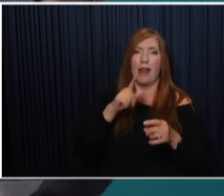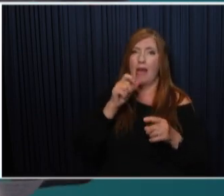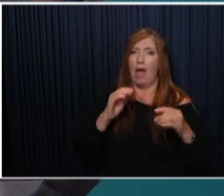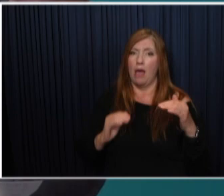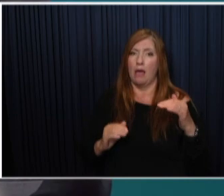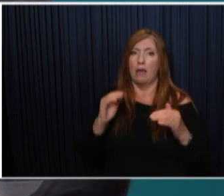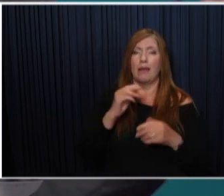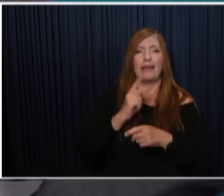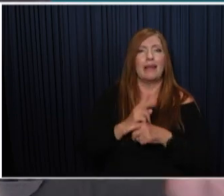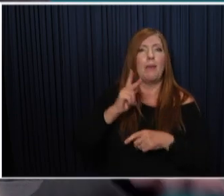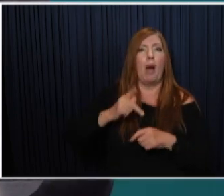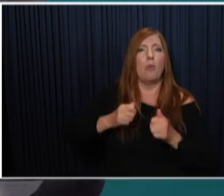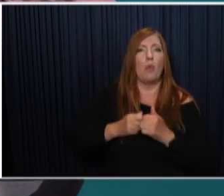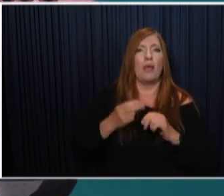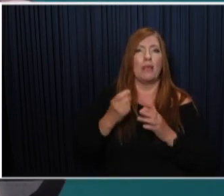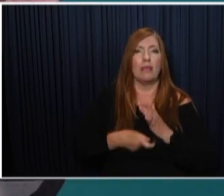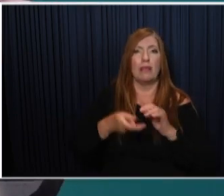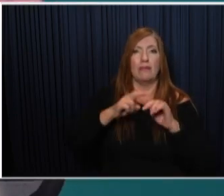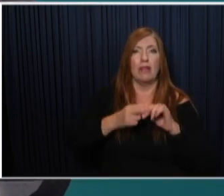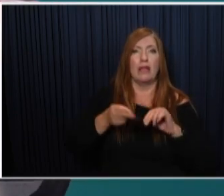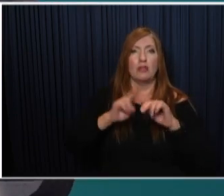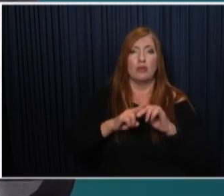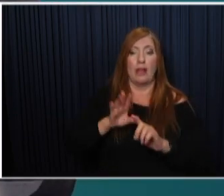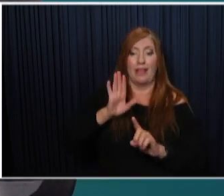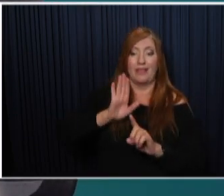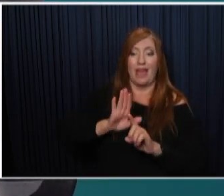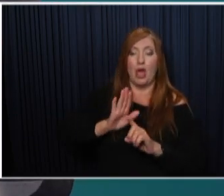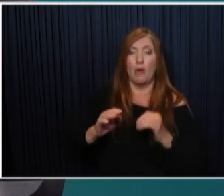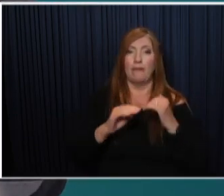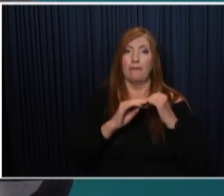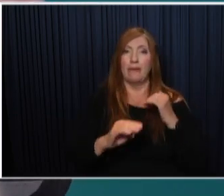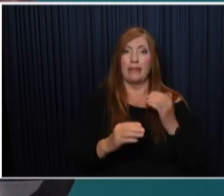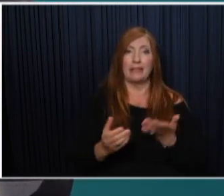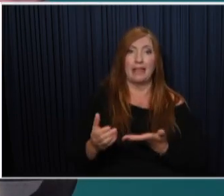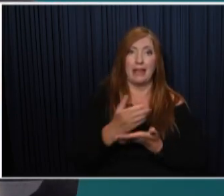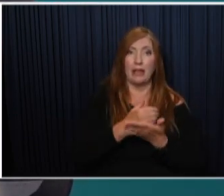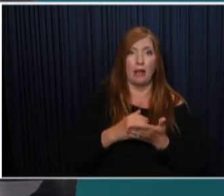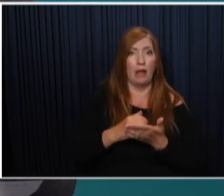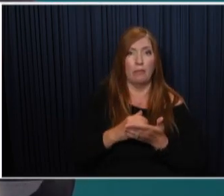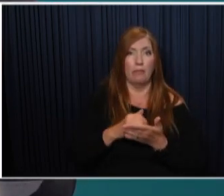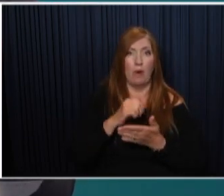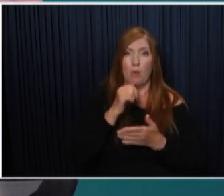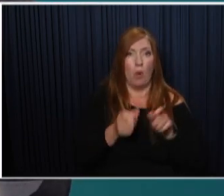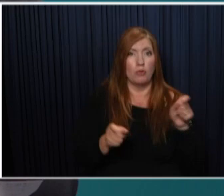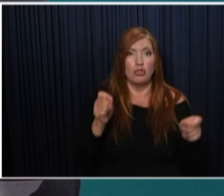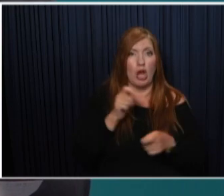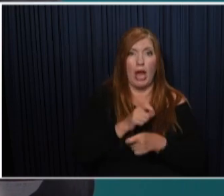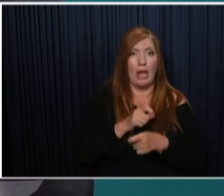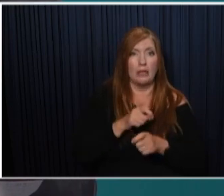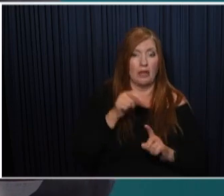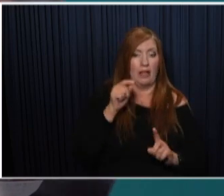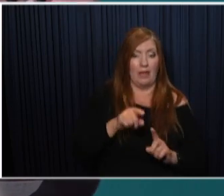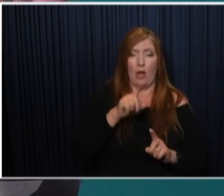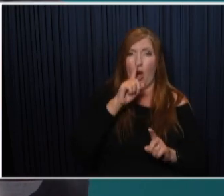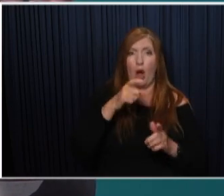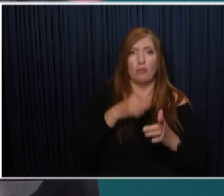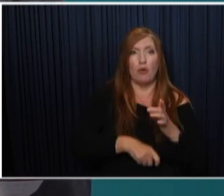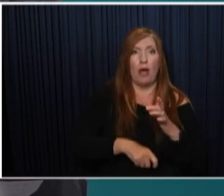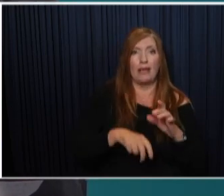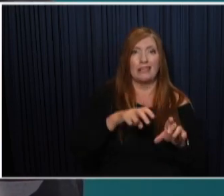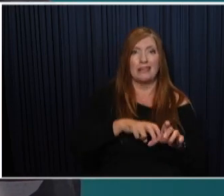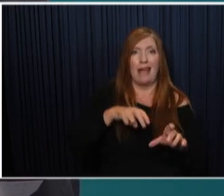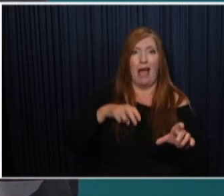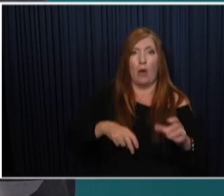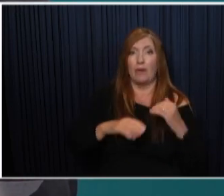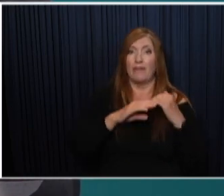inflation. That's where whatever their fixed income is, it's not going to change. They're being priced out. Their fixed income that